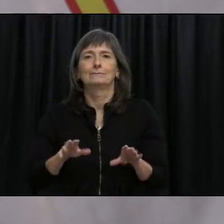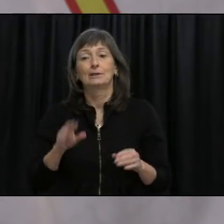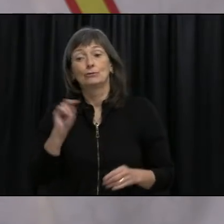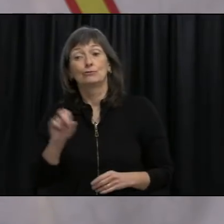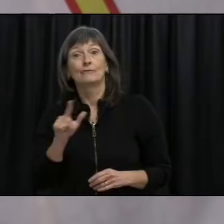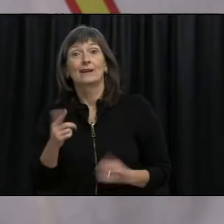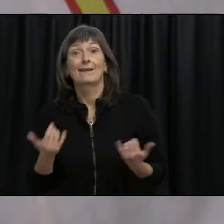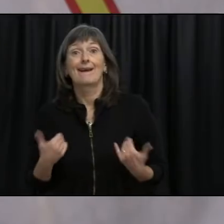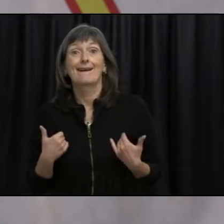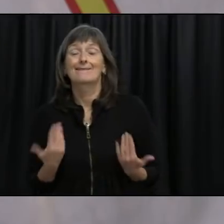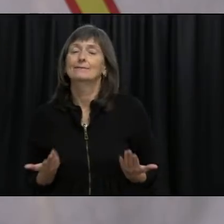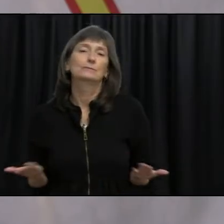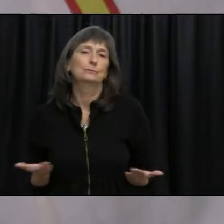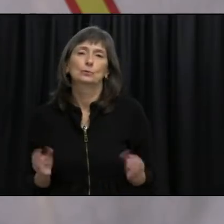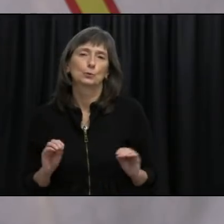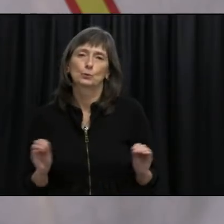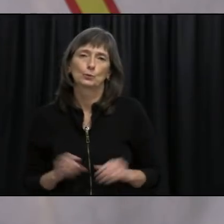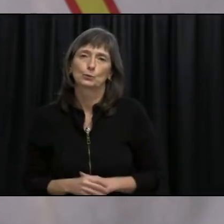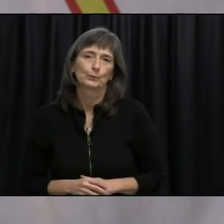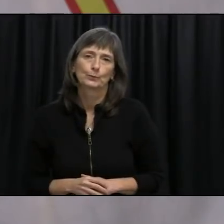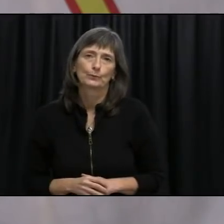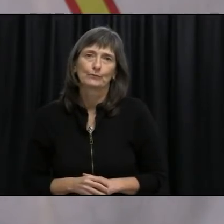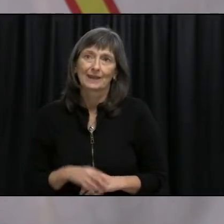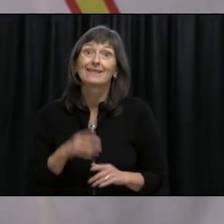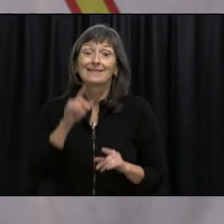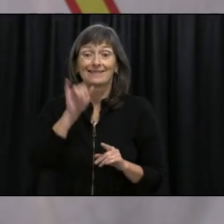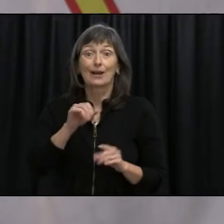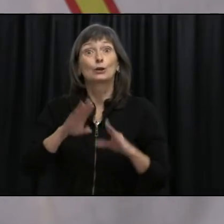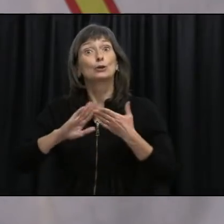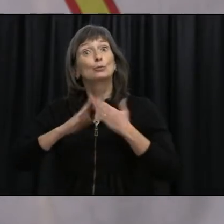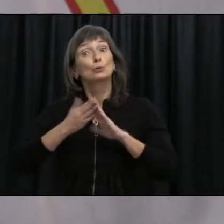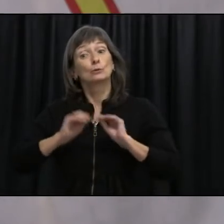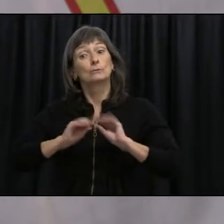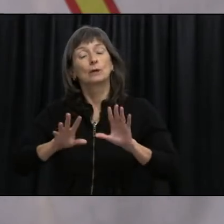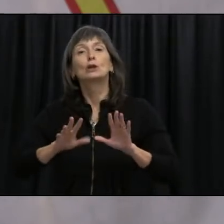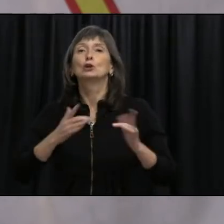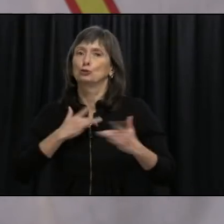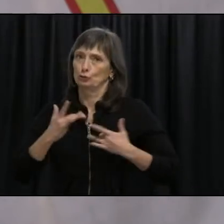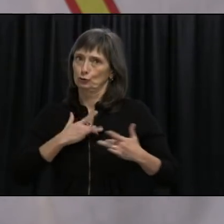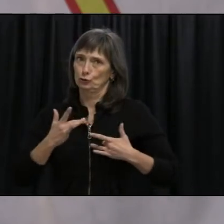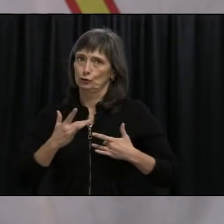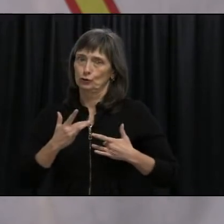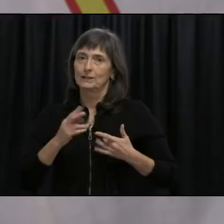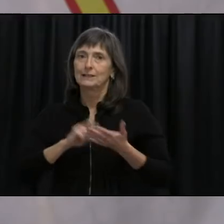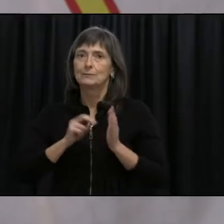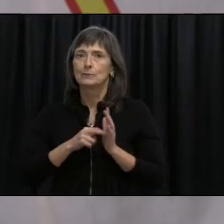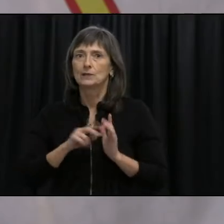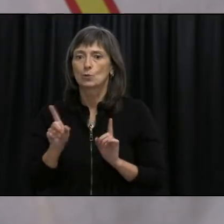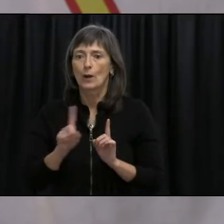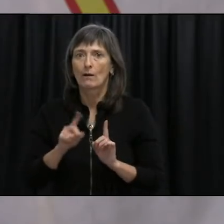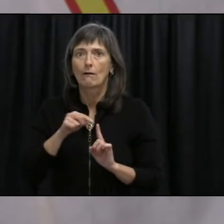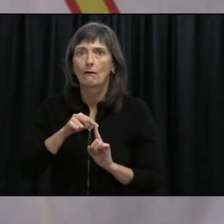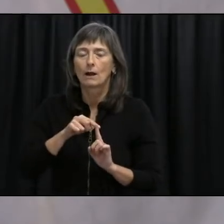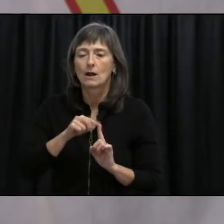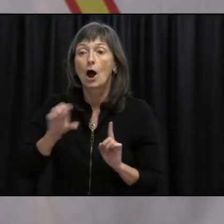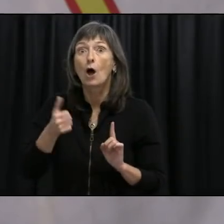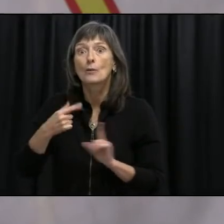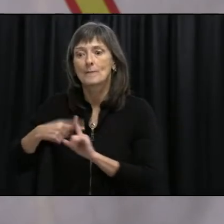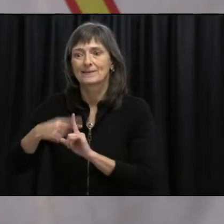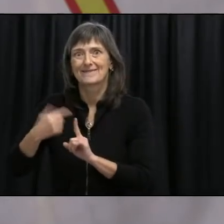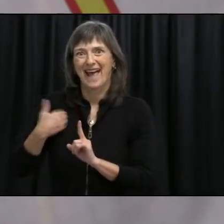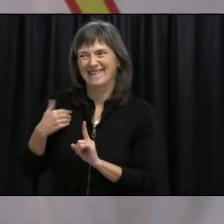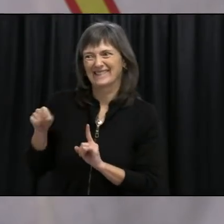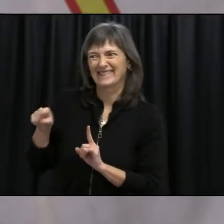moment. Those, of course, are the most concerning types of cases because they can be an indicator of more widespread